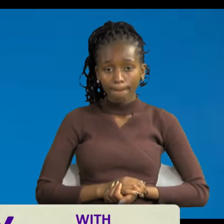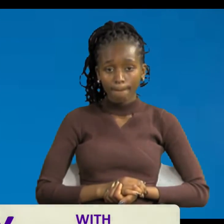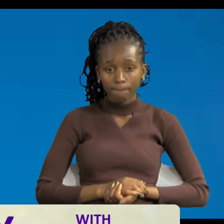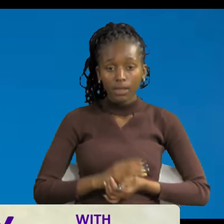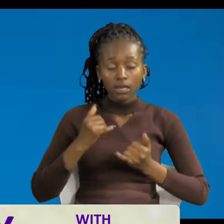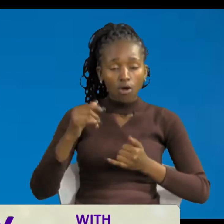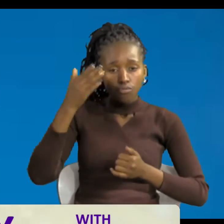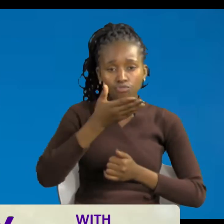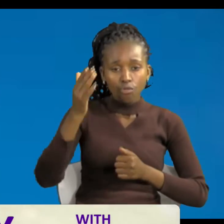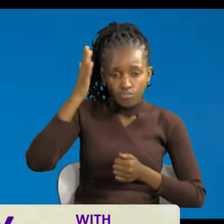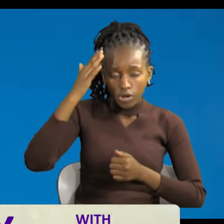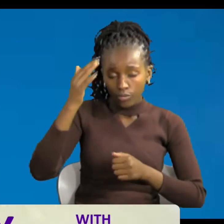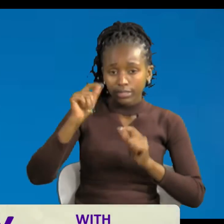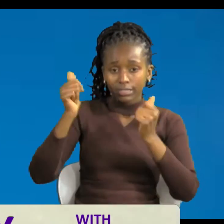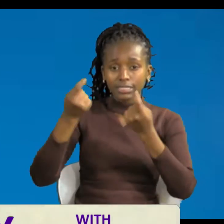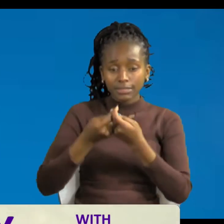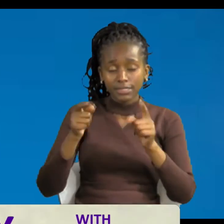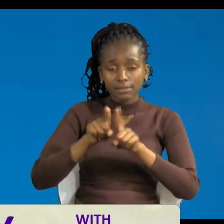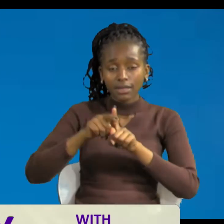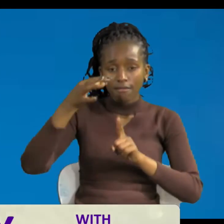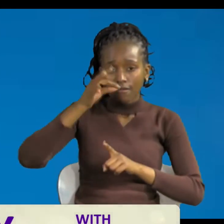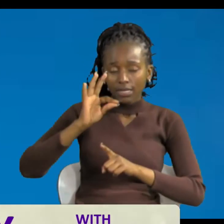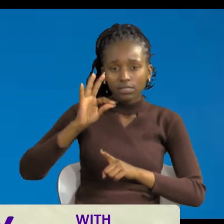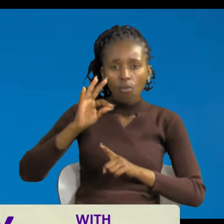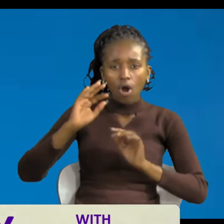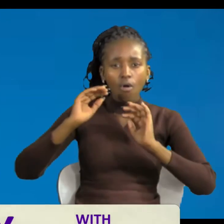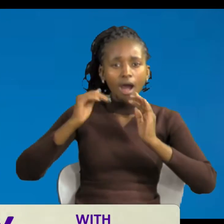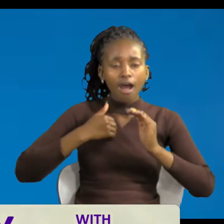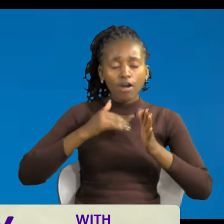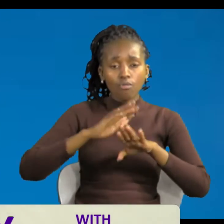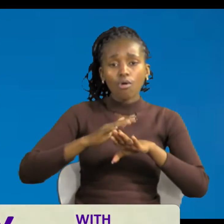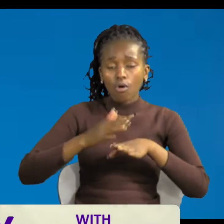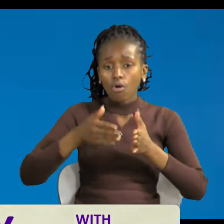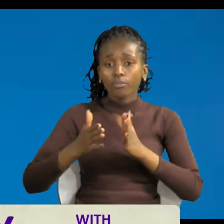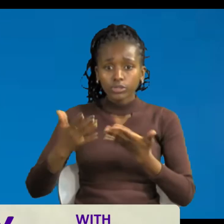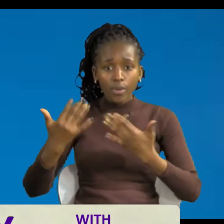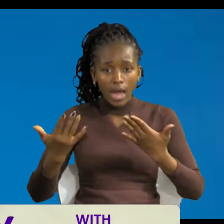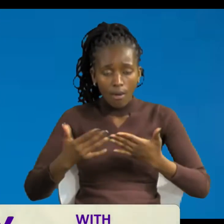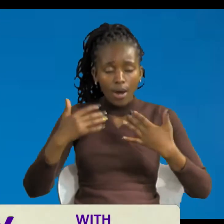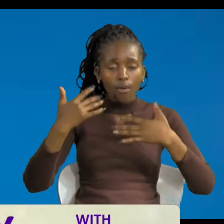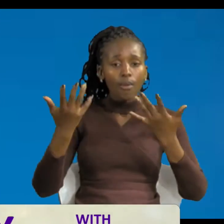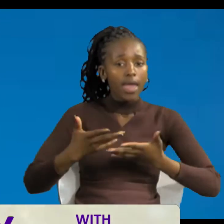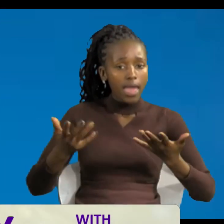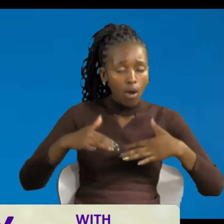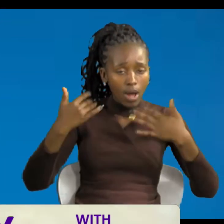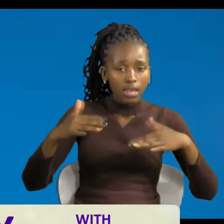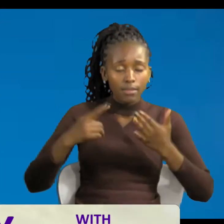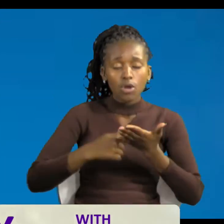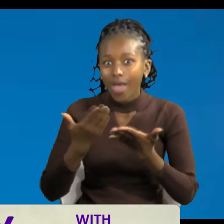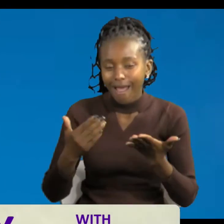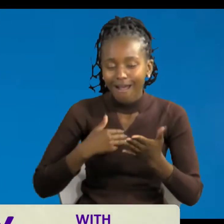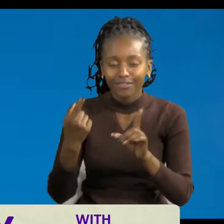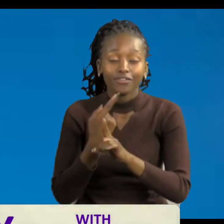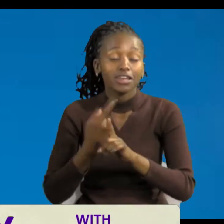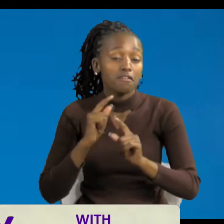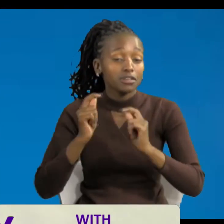a team like France stand many when they played over the weekend, that is on Saturday, after recording a massive 14-0